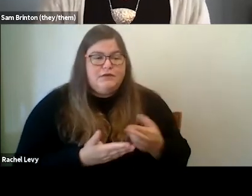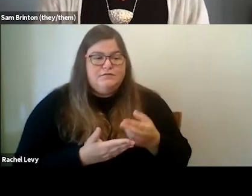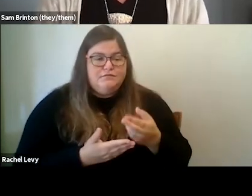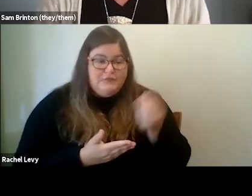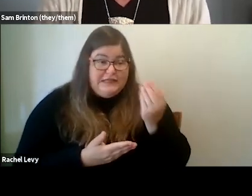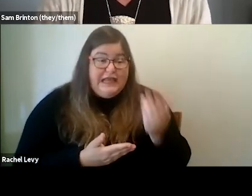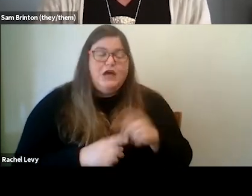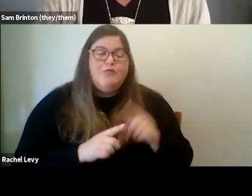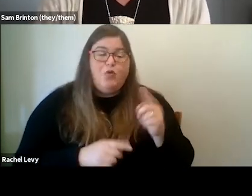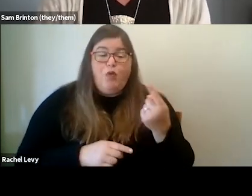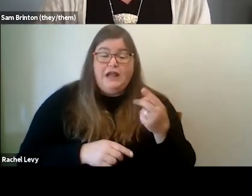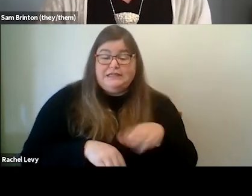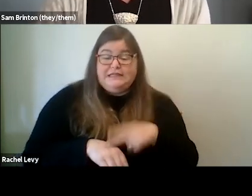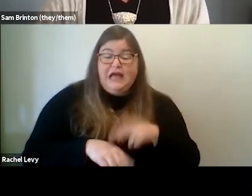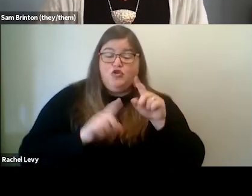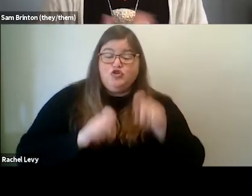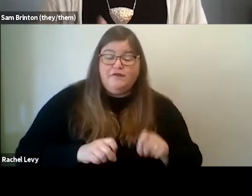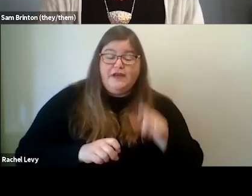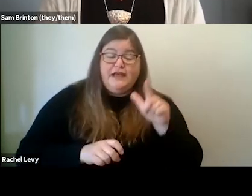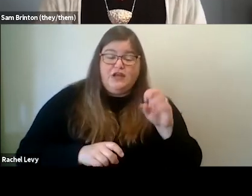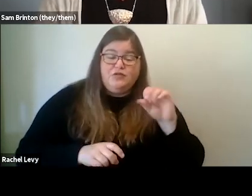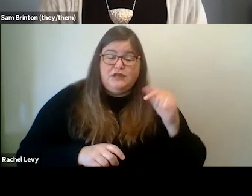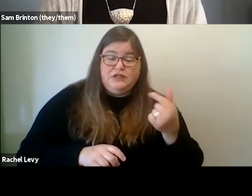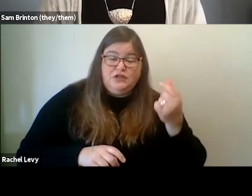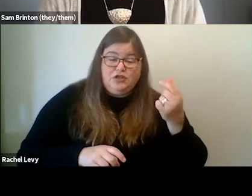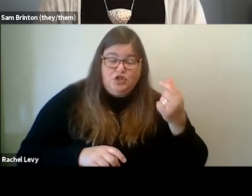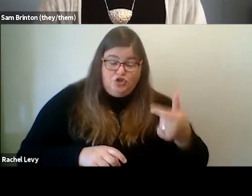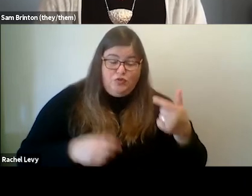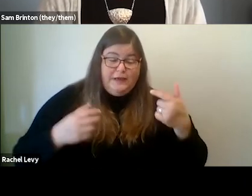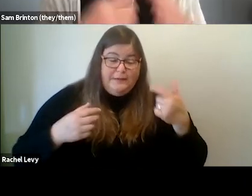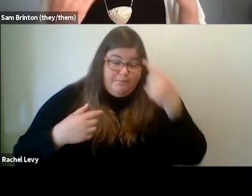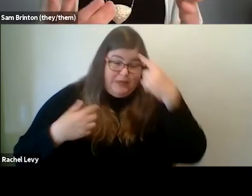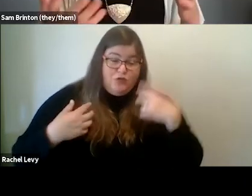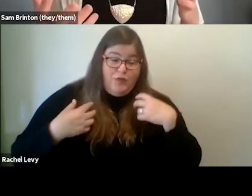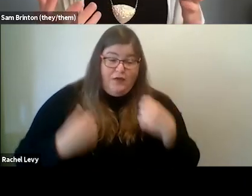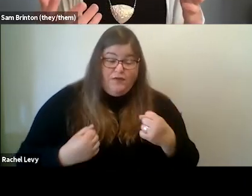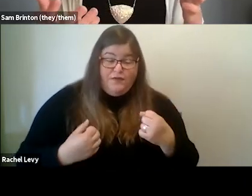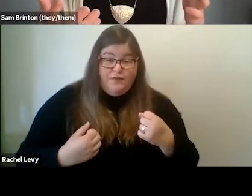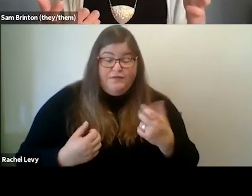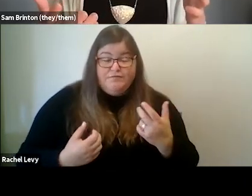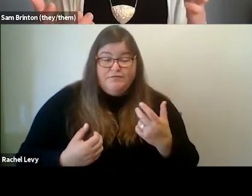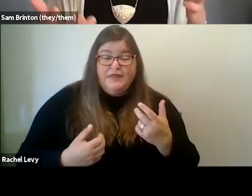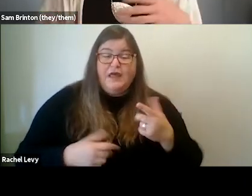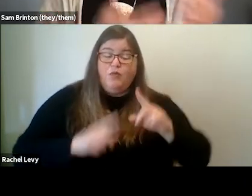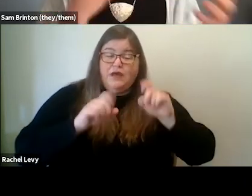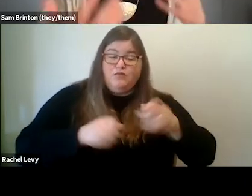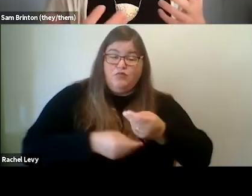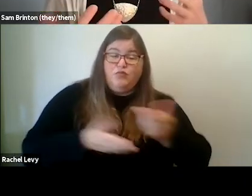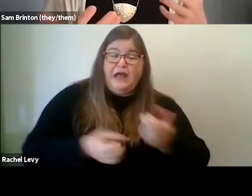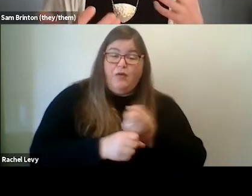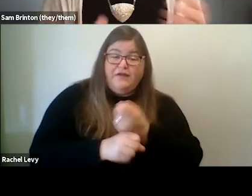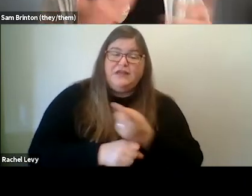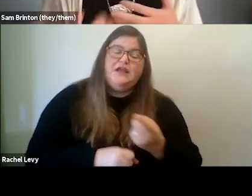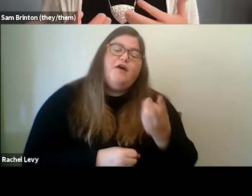Survey on LGBTQ Youth Mental Health that the Trevor Project puts out each and every year. So a couple quick facts about that so we know why